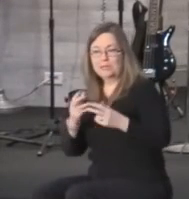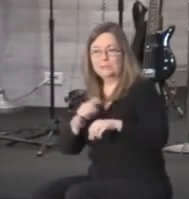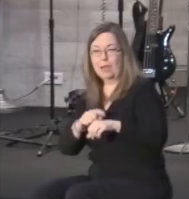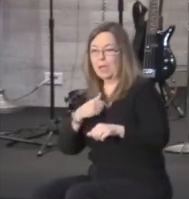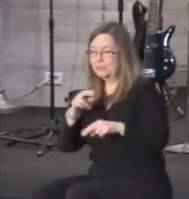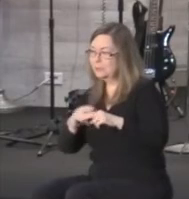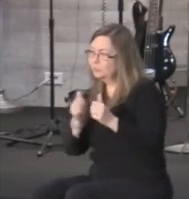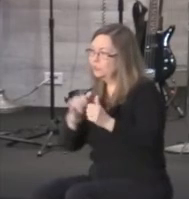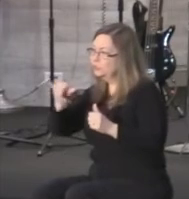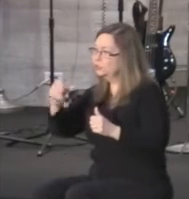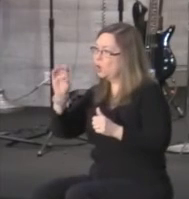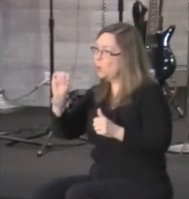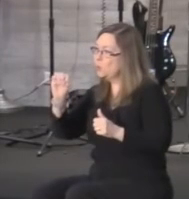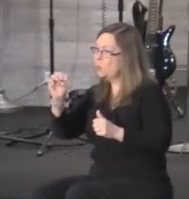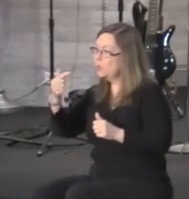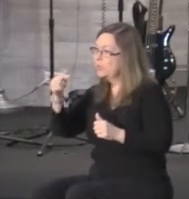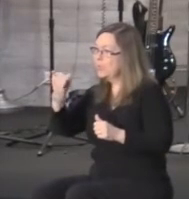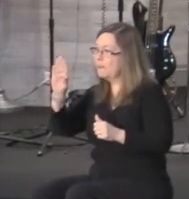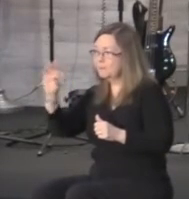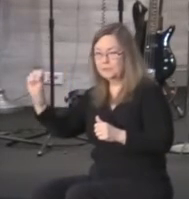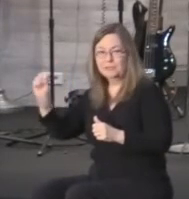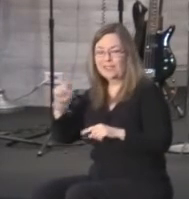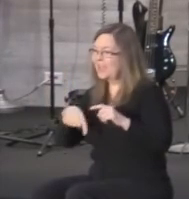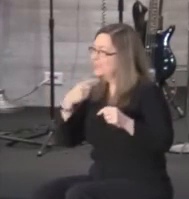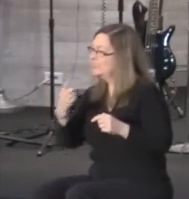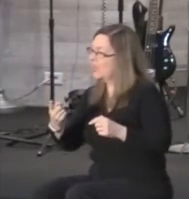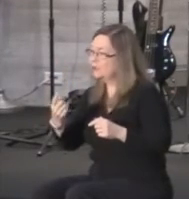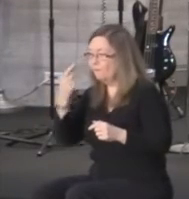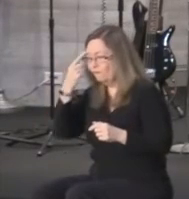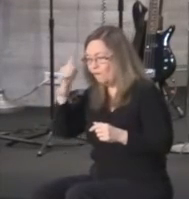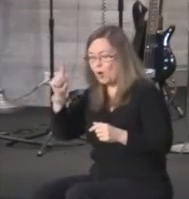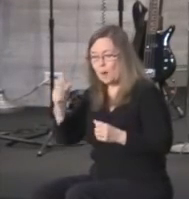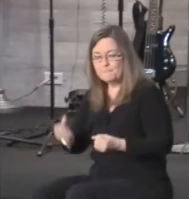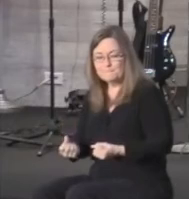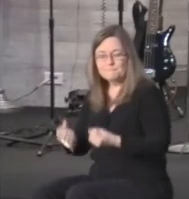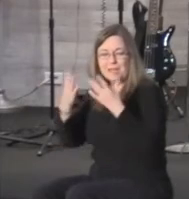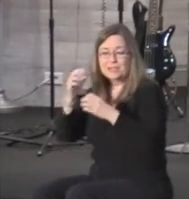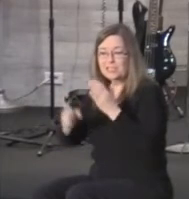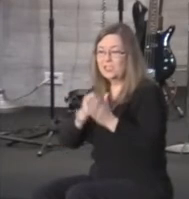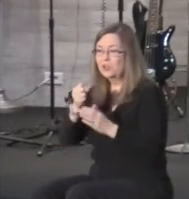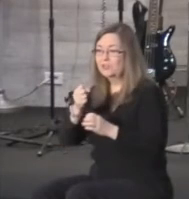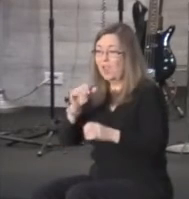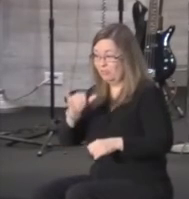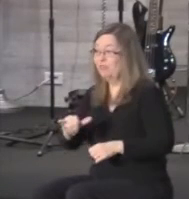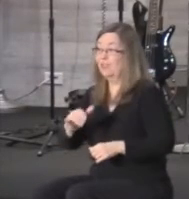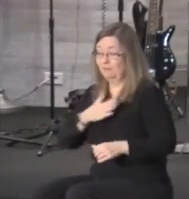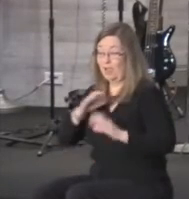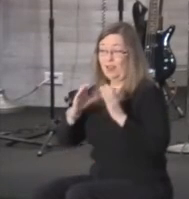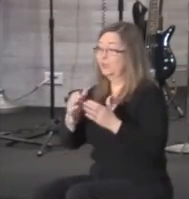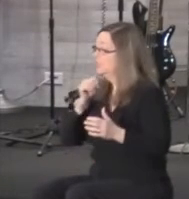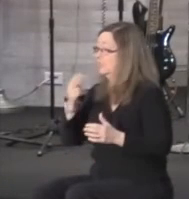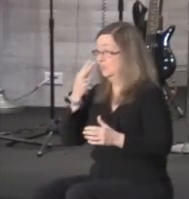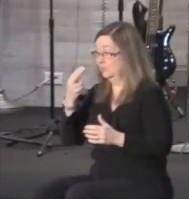with Joe Gibbs. I can't tell you for many, many, many years that that's the class I was in. You never saw me